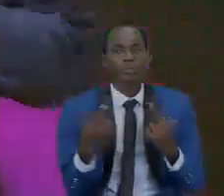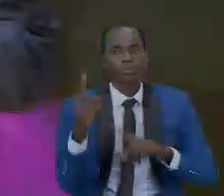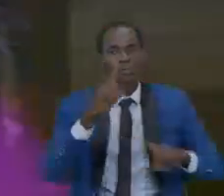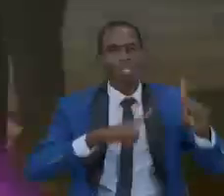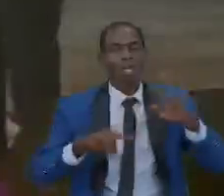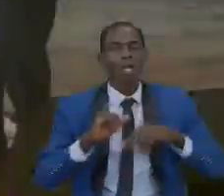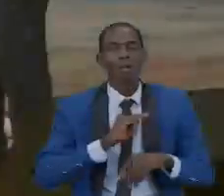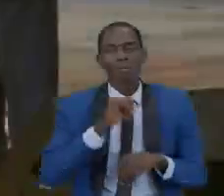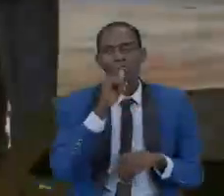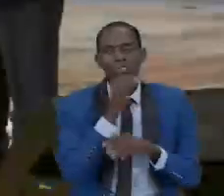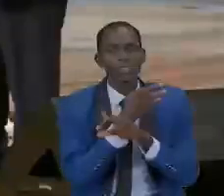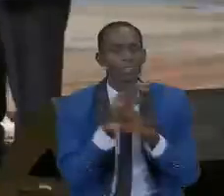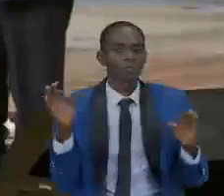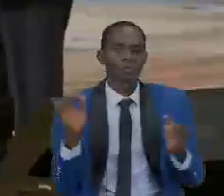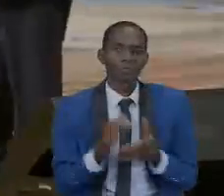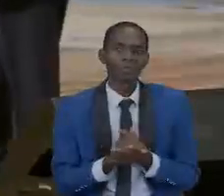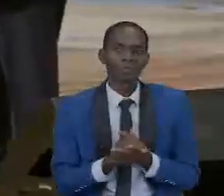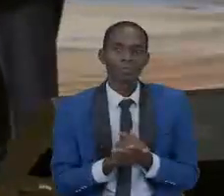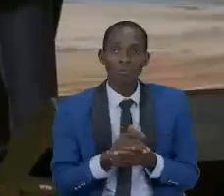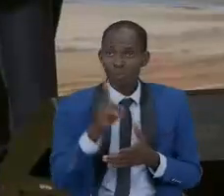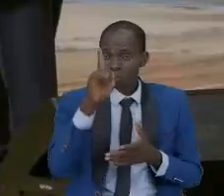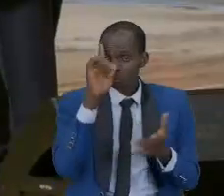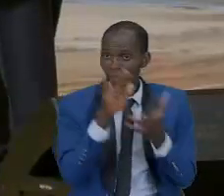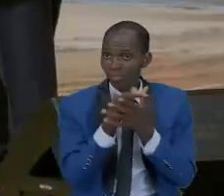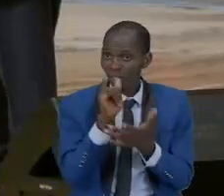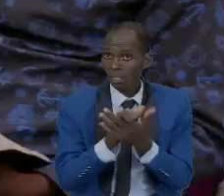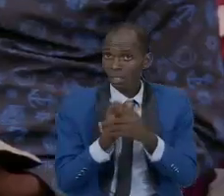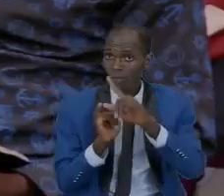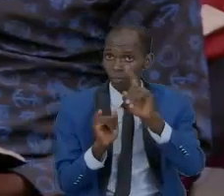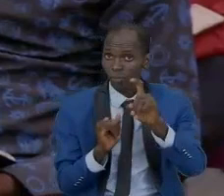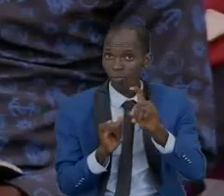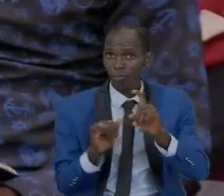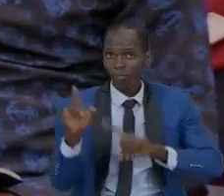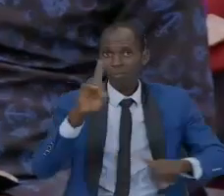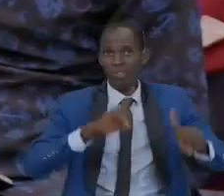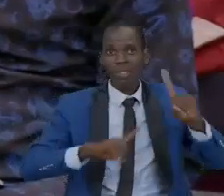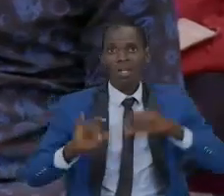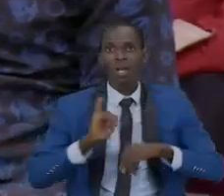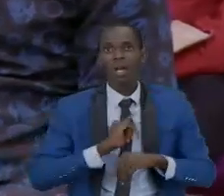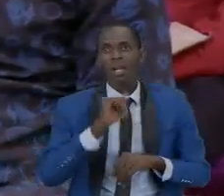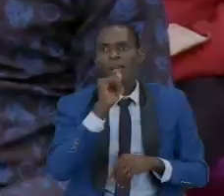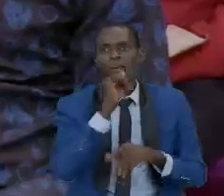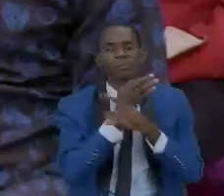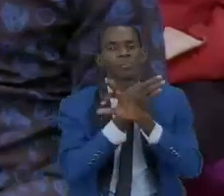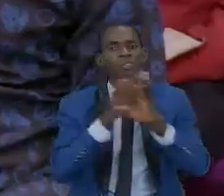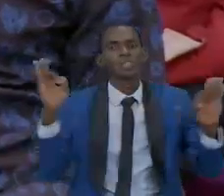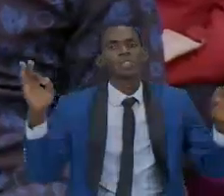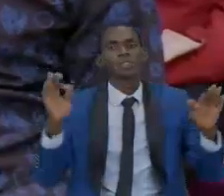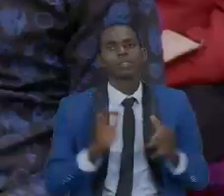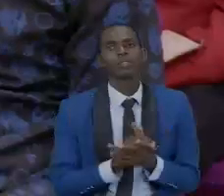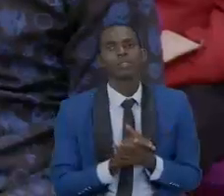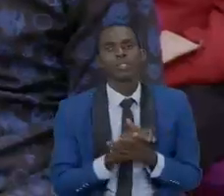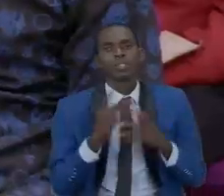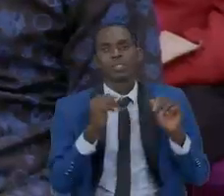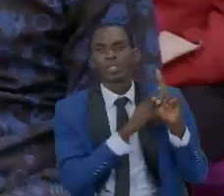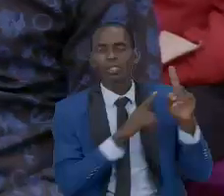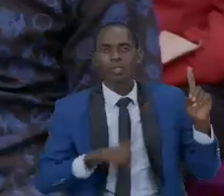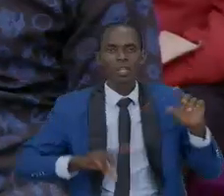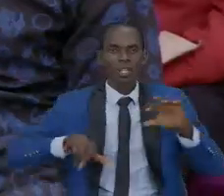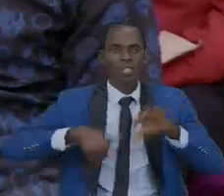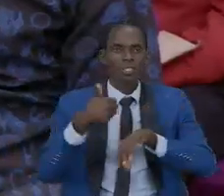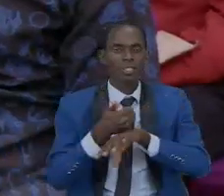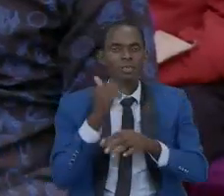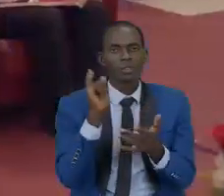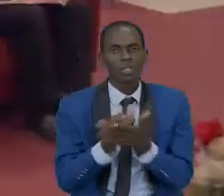free you believe that I am free the Lord confirmed that